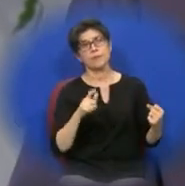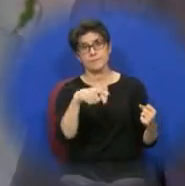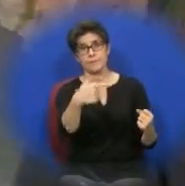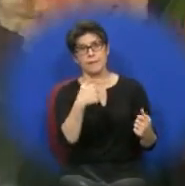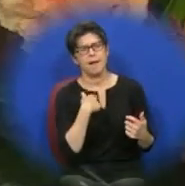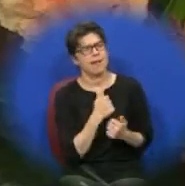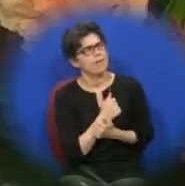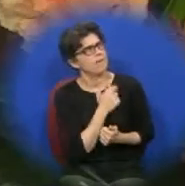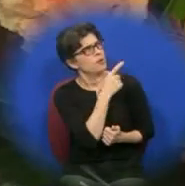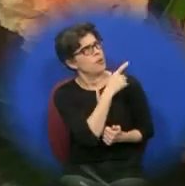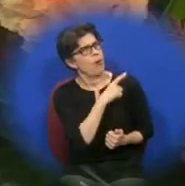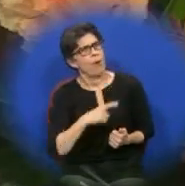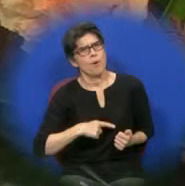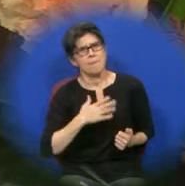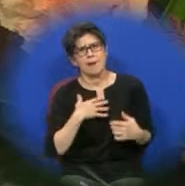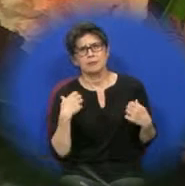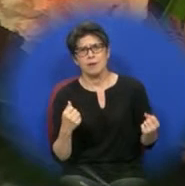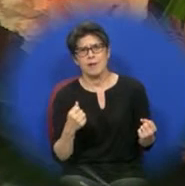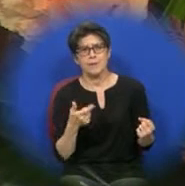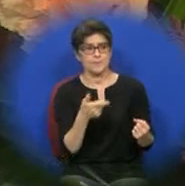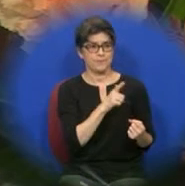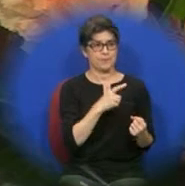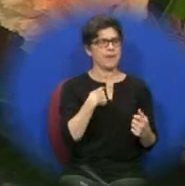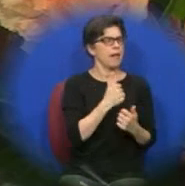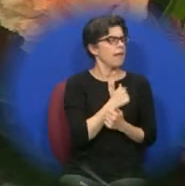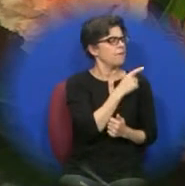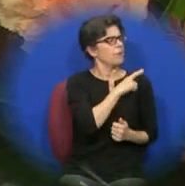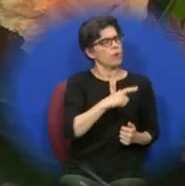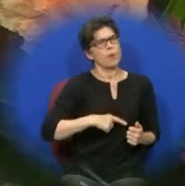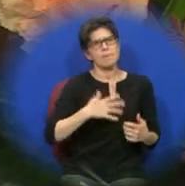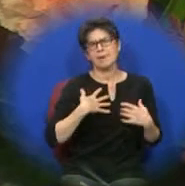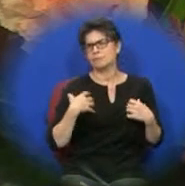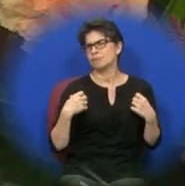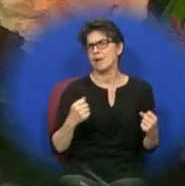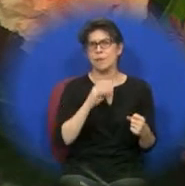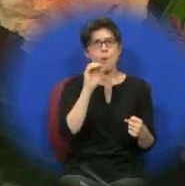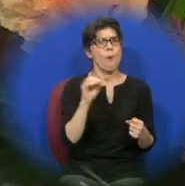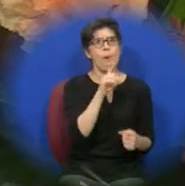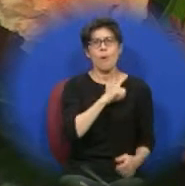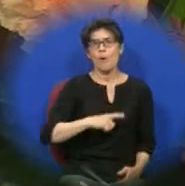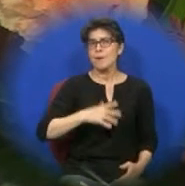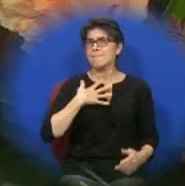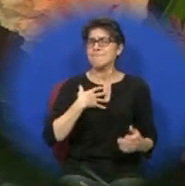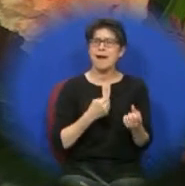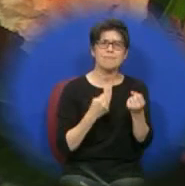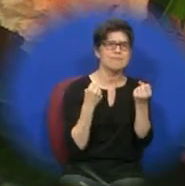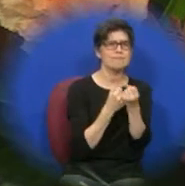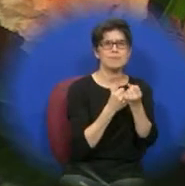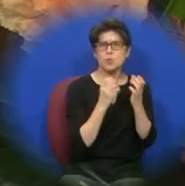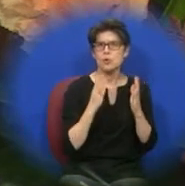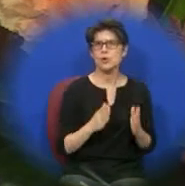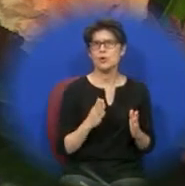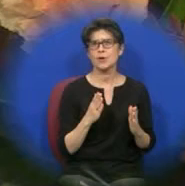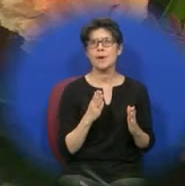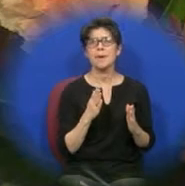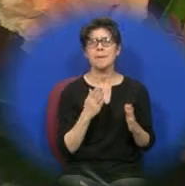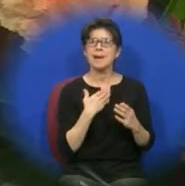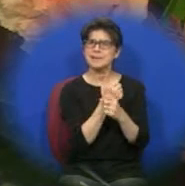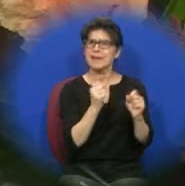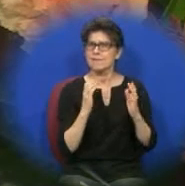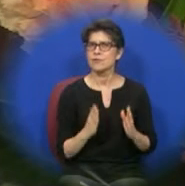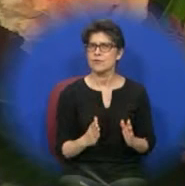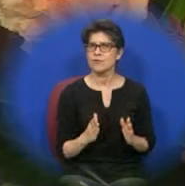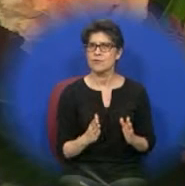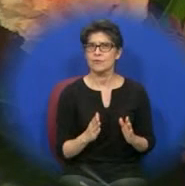Lord, my strength. I love you, O Lord, my strength. O Lord, my rock, my fortress, my deliverer.